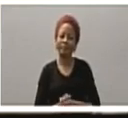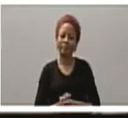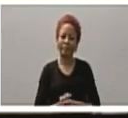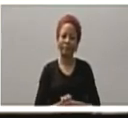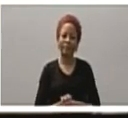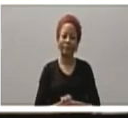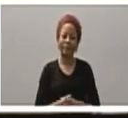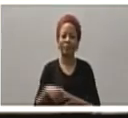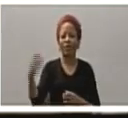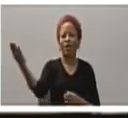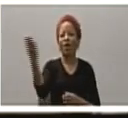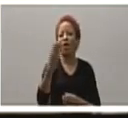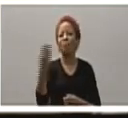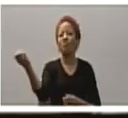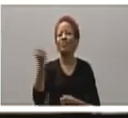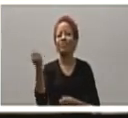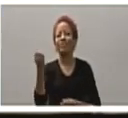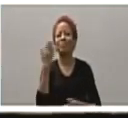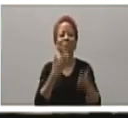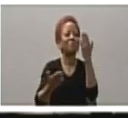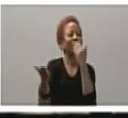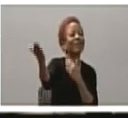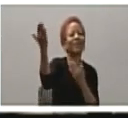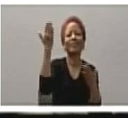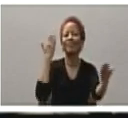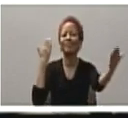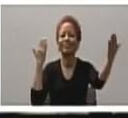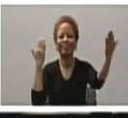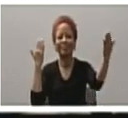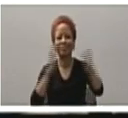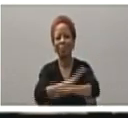Christ. Dear brothers and sisters, good morning.